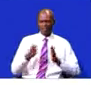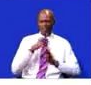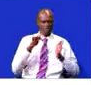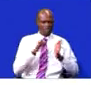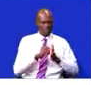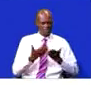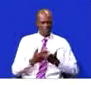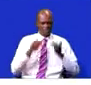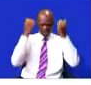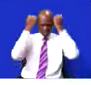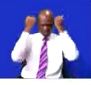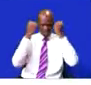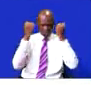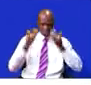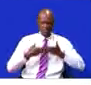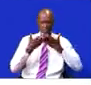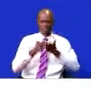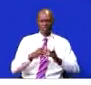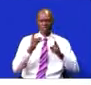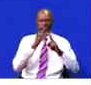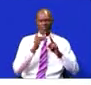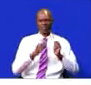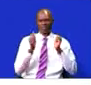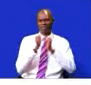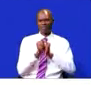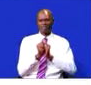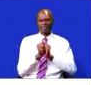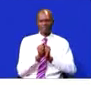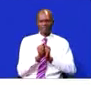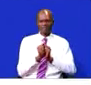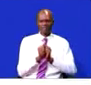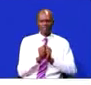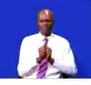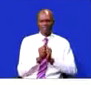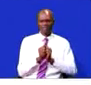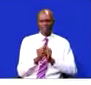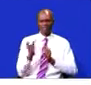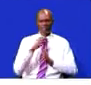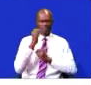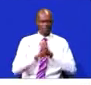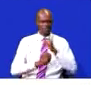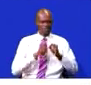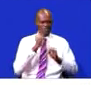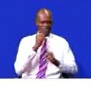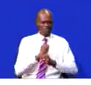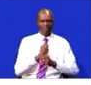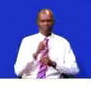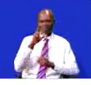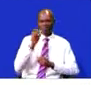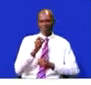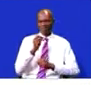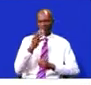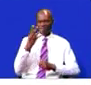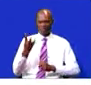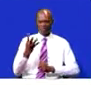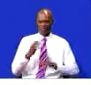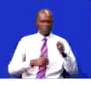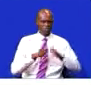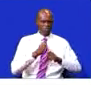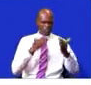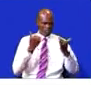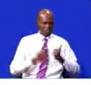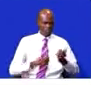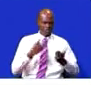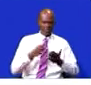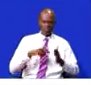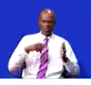margi e nyim doho, doho ne omiyogi nyaka tarik 10 dwe mar achiel higa manyien mar 2024 ma koro ni to gibiro bedo ka gikawe osuru